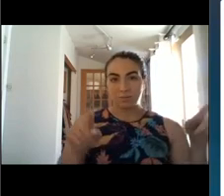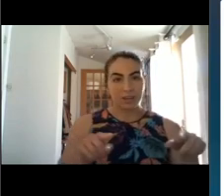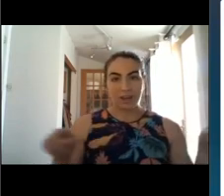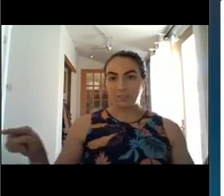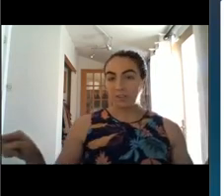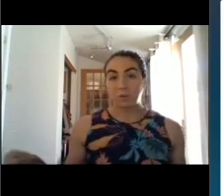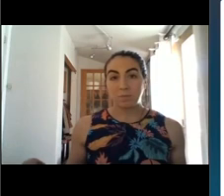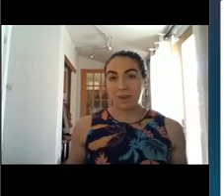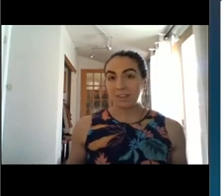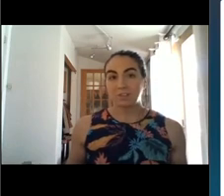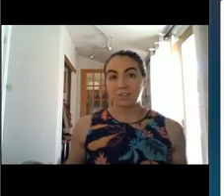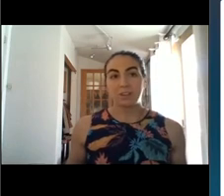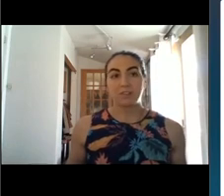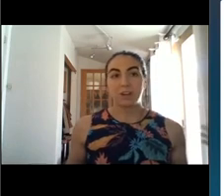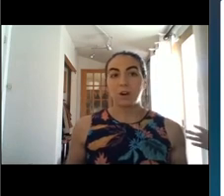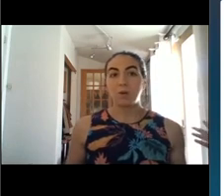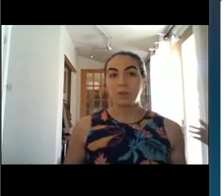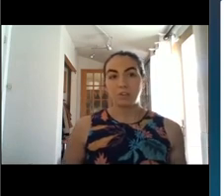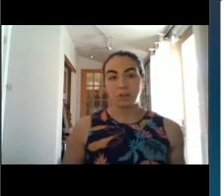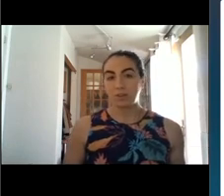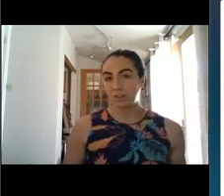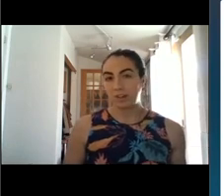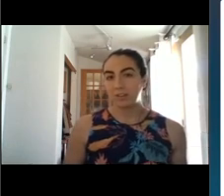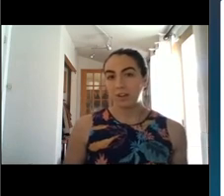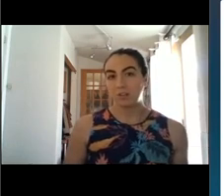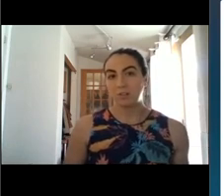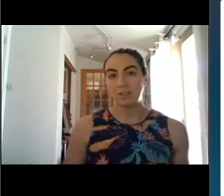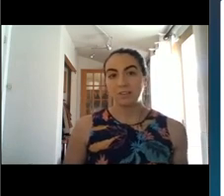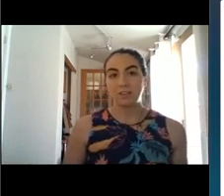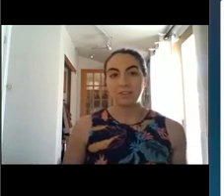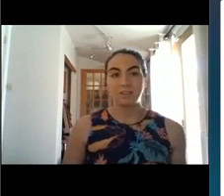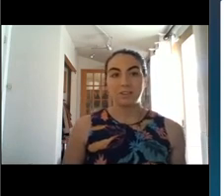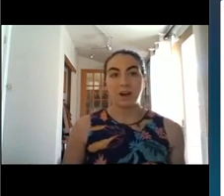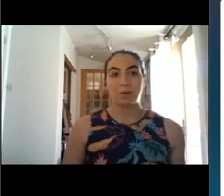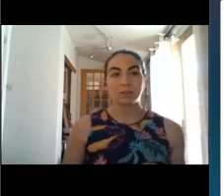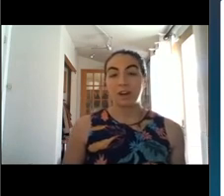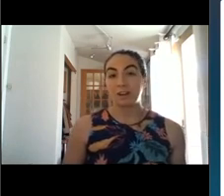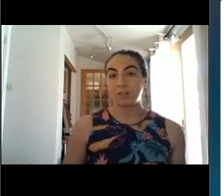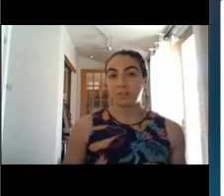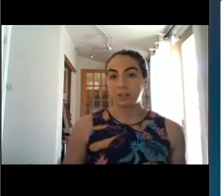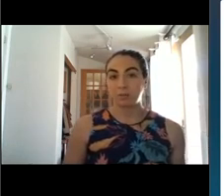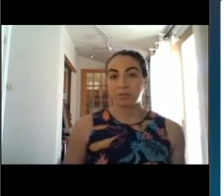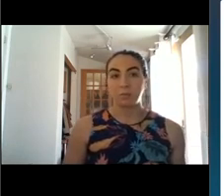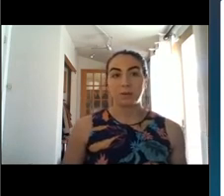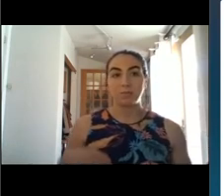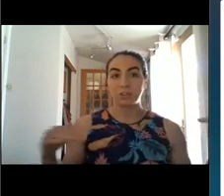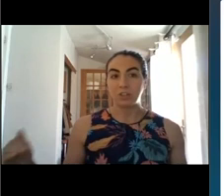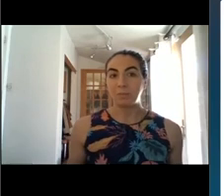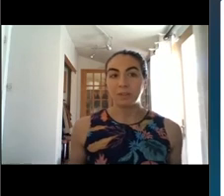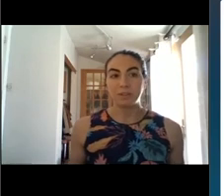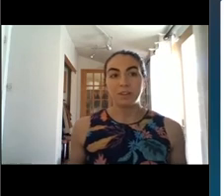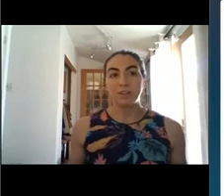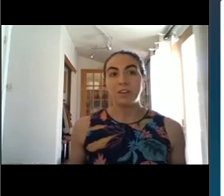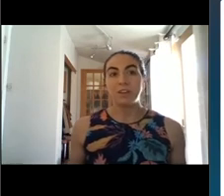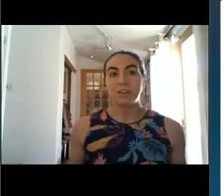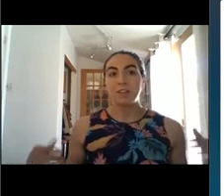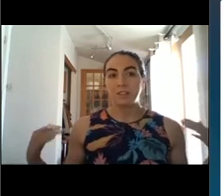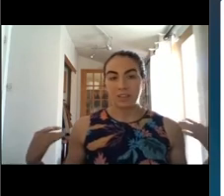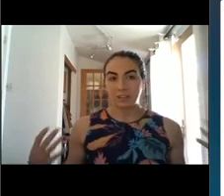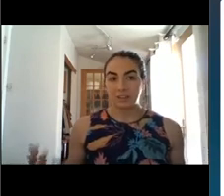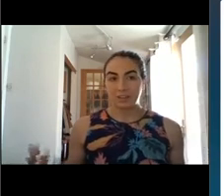have, um, they have, and you can make this yourself at home and show your clients how to do this is a towel cut out to fit the reformer shape